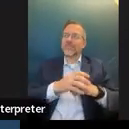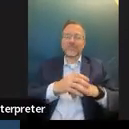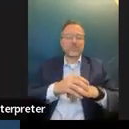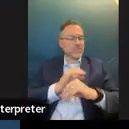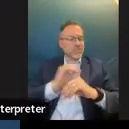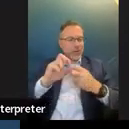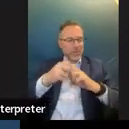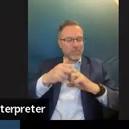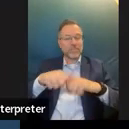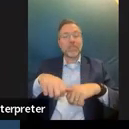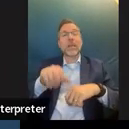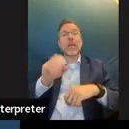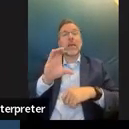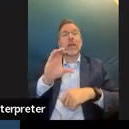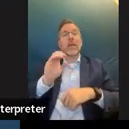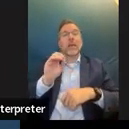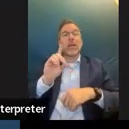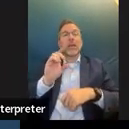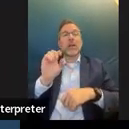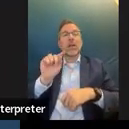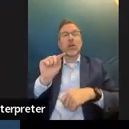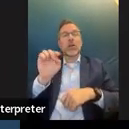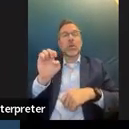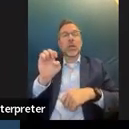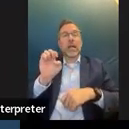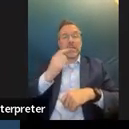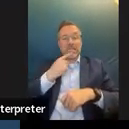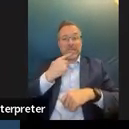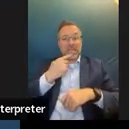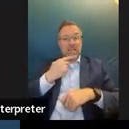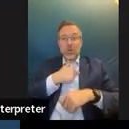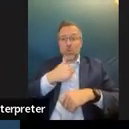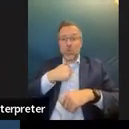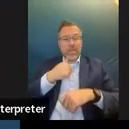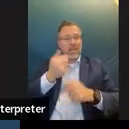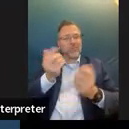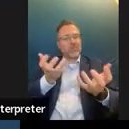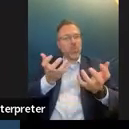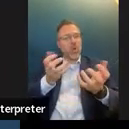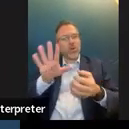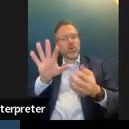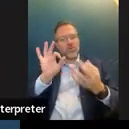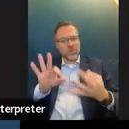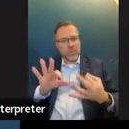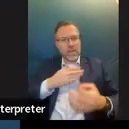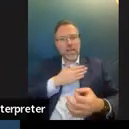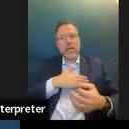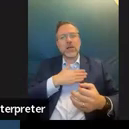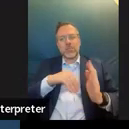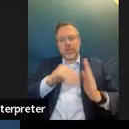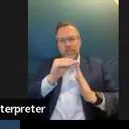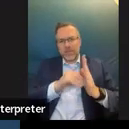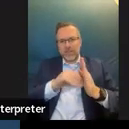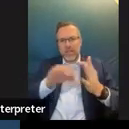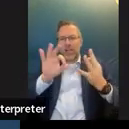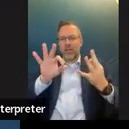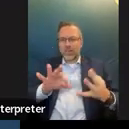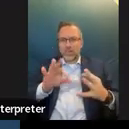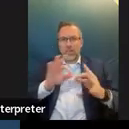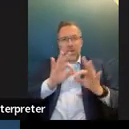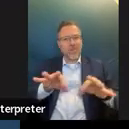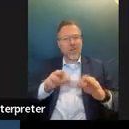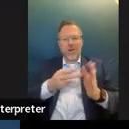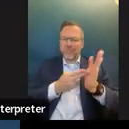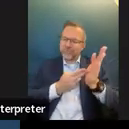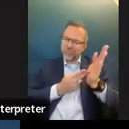And like Colette said, we do take your feedback seriously. So if you could fill out this feedback form and be brutally honest, we